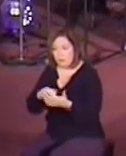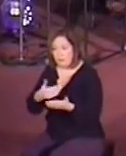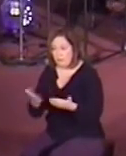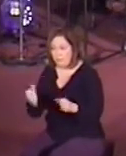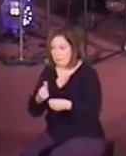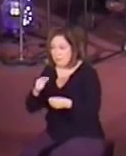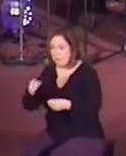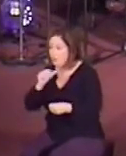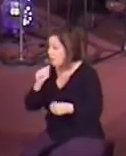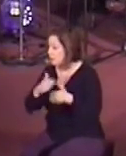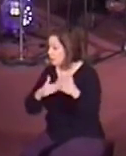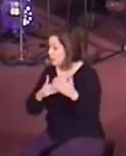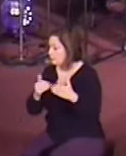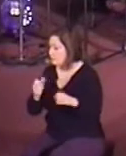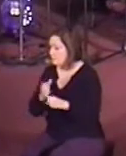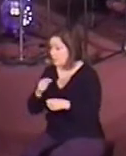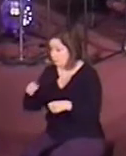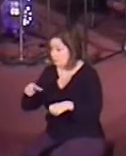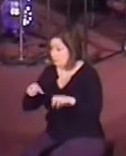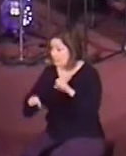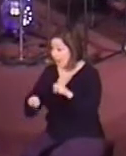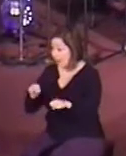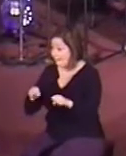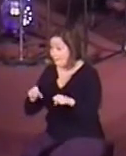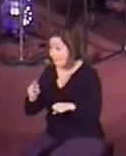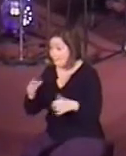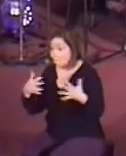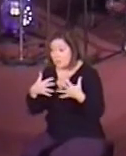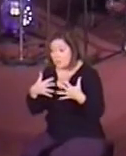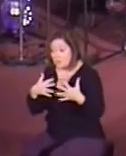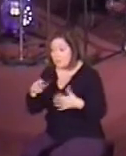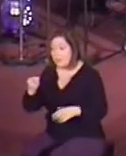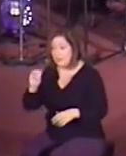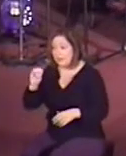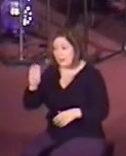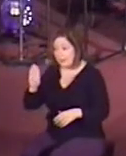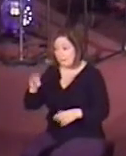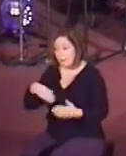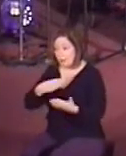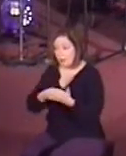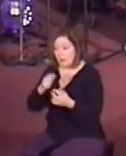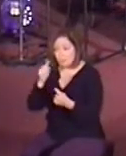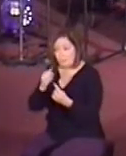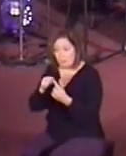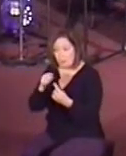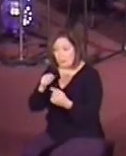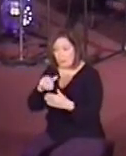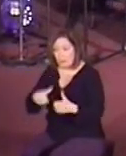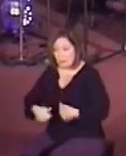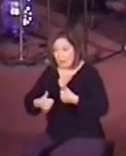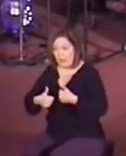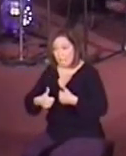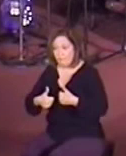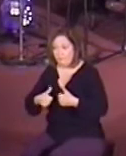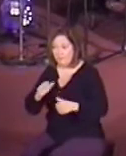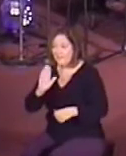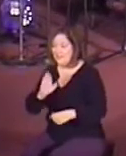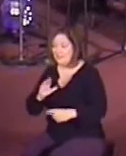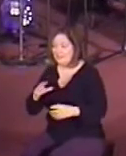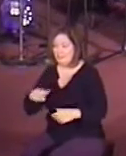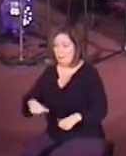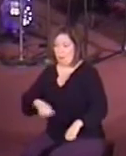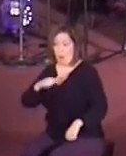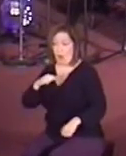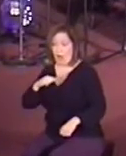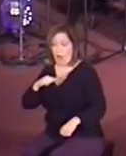uncomfortable, what makes you doubt, what makes you fear? You see, Nebuchadnezzar had reached a point in his life where the poison of pride had infected